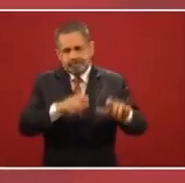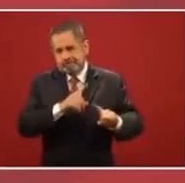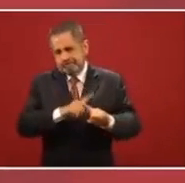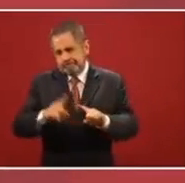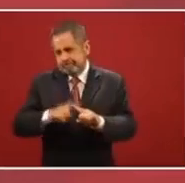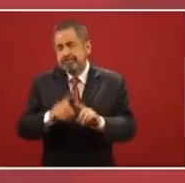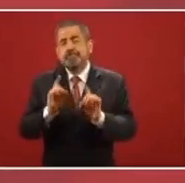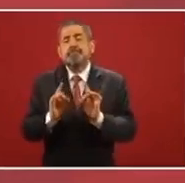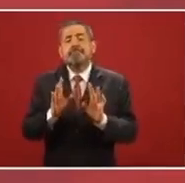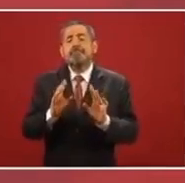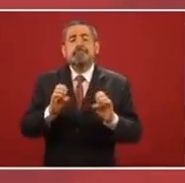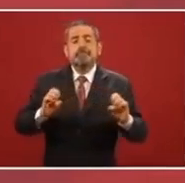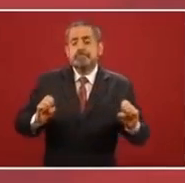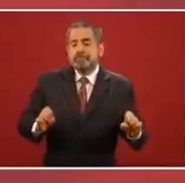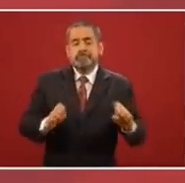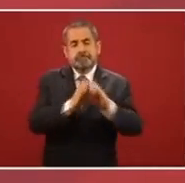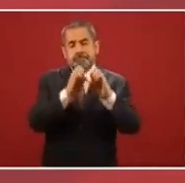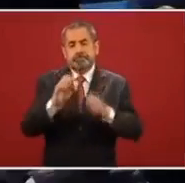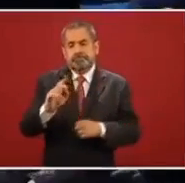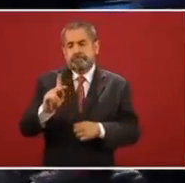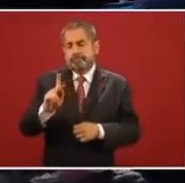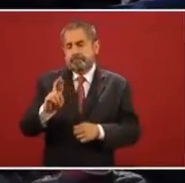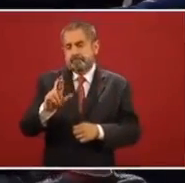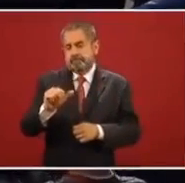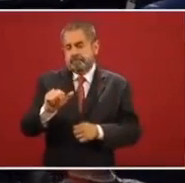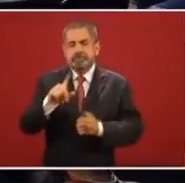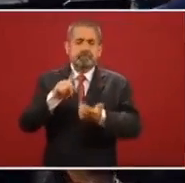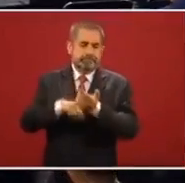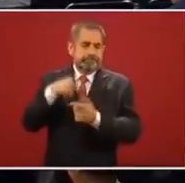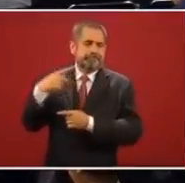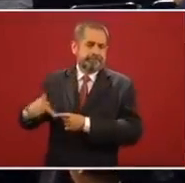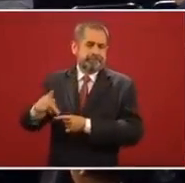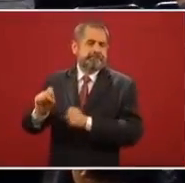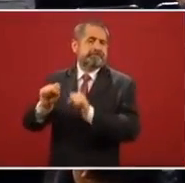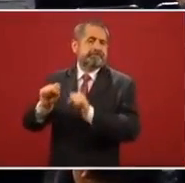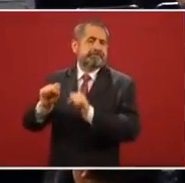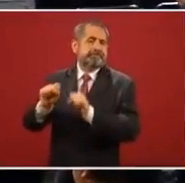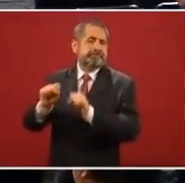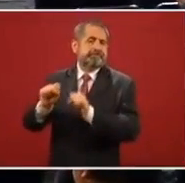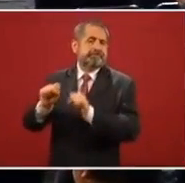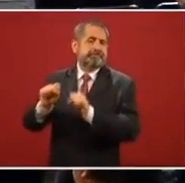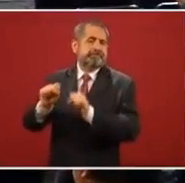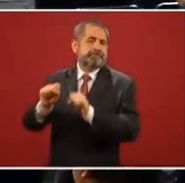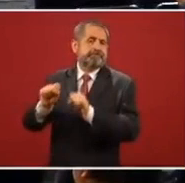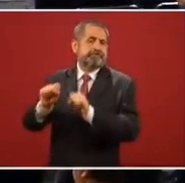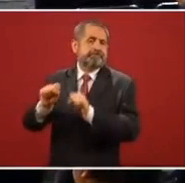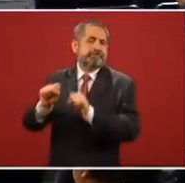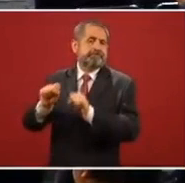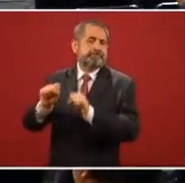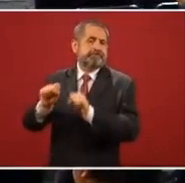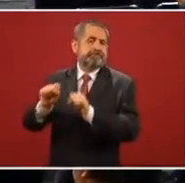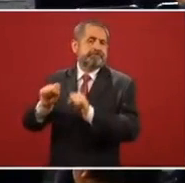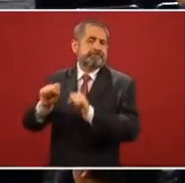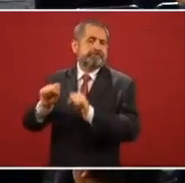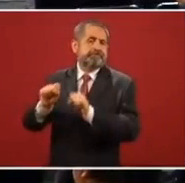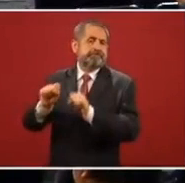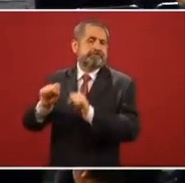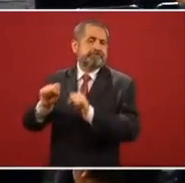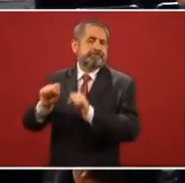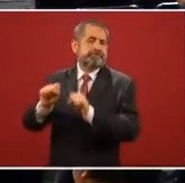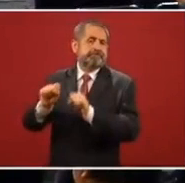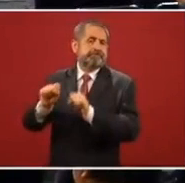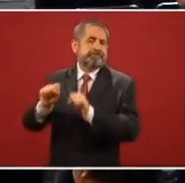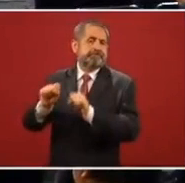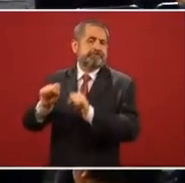son la materia típica de competencia del Sistema Nacional de Emergencia. That is the typical system